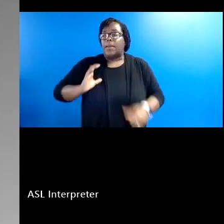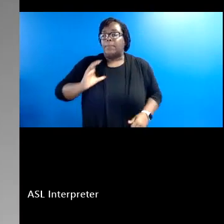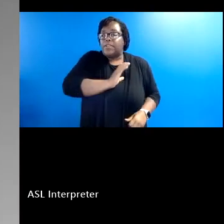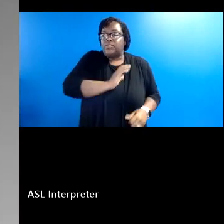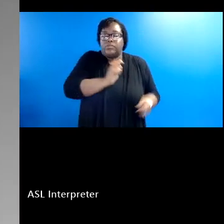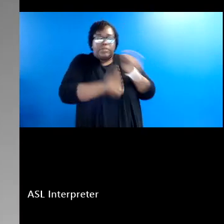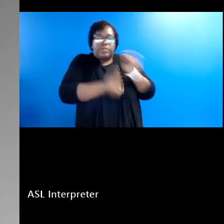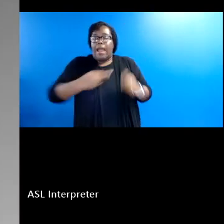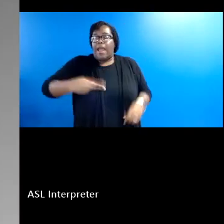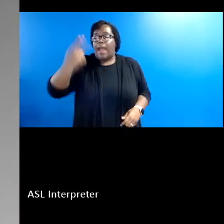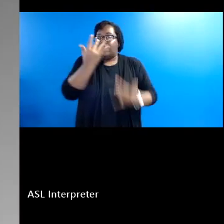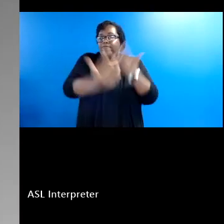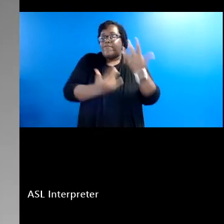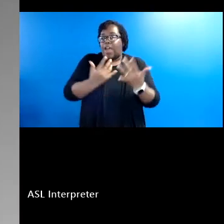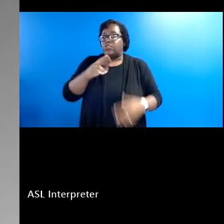risk